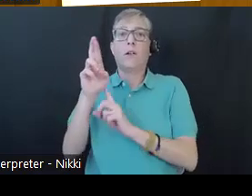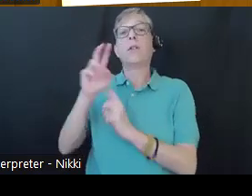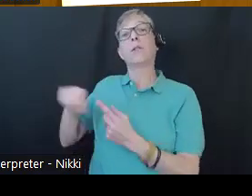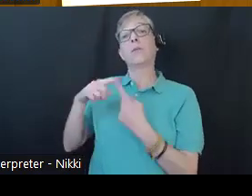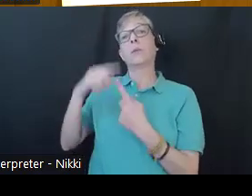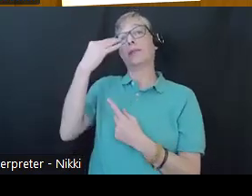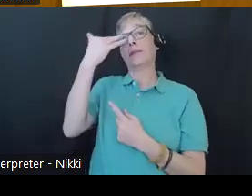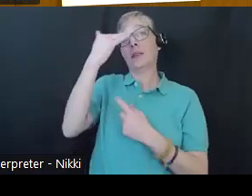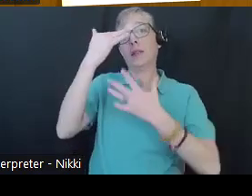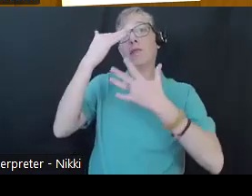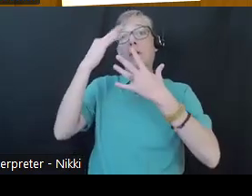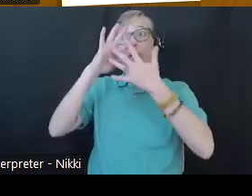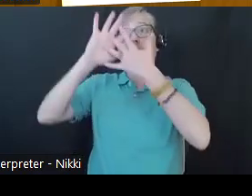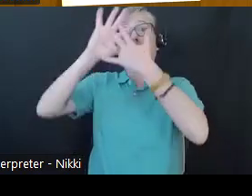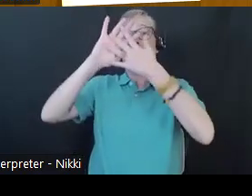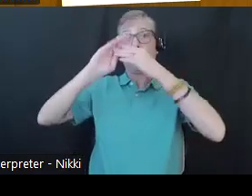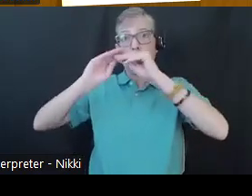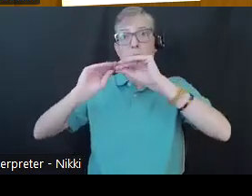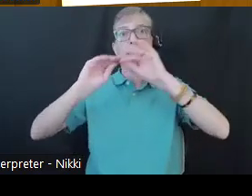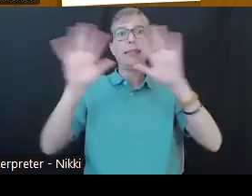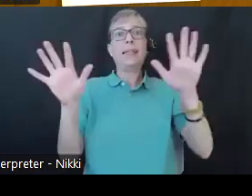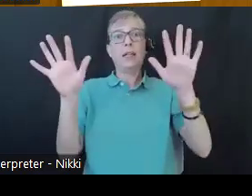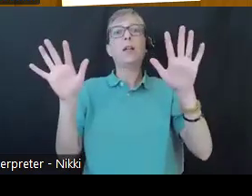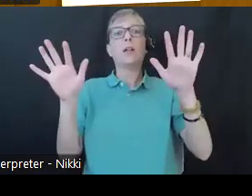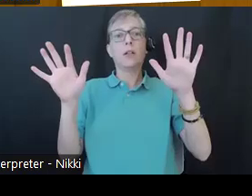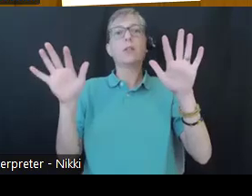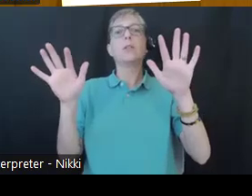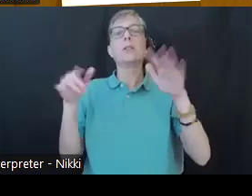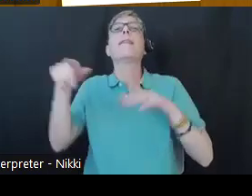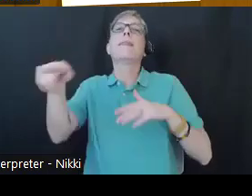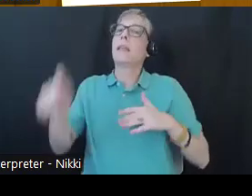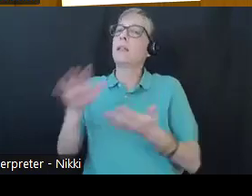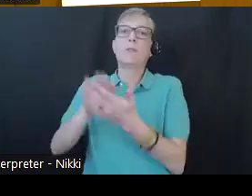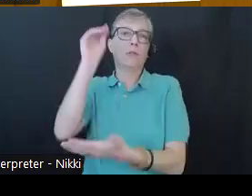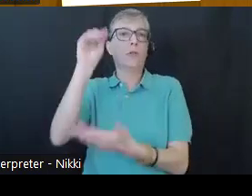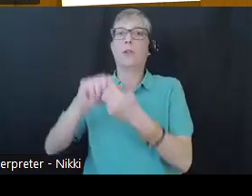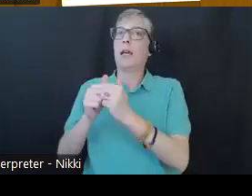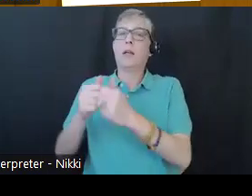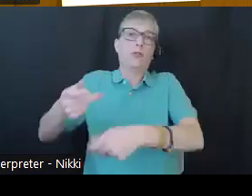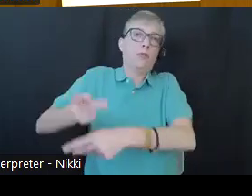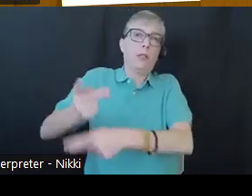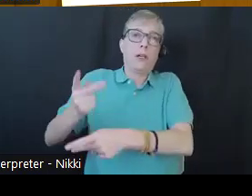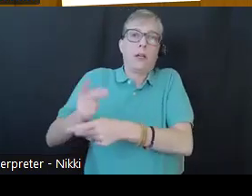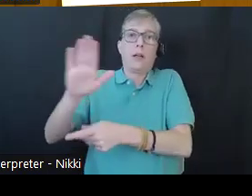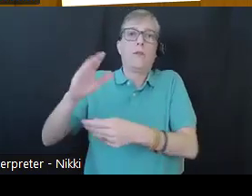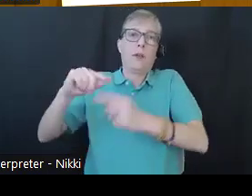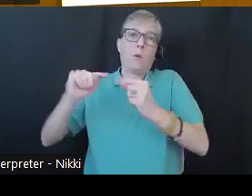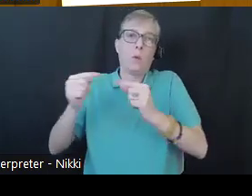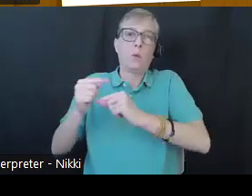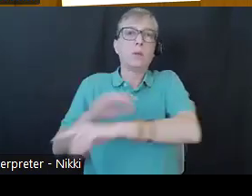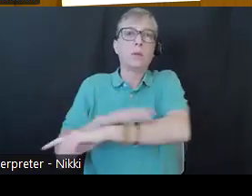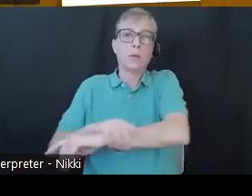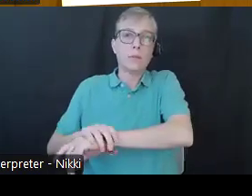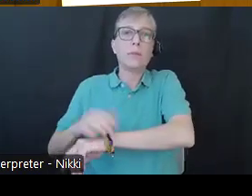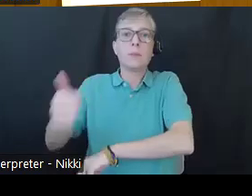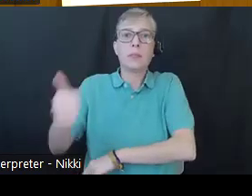acute floor and they need to start learning their own wound care to go home. They can't be in a virtual reality system when they need to learn their own wound care. And